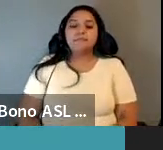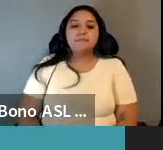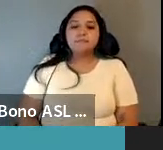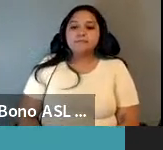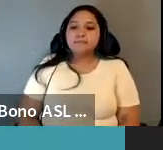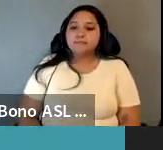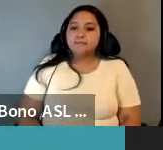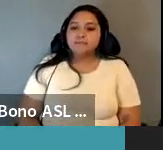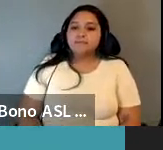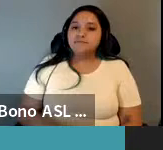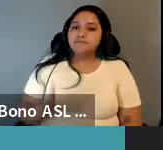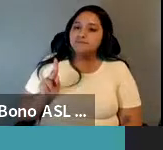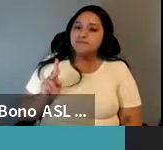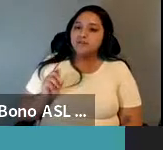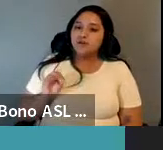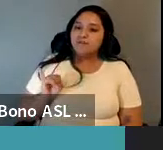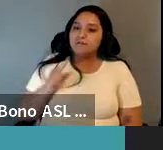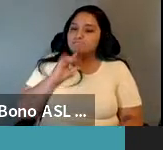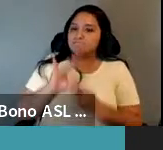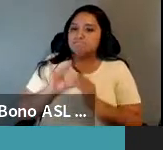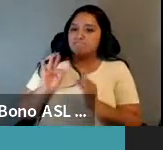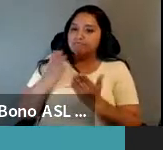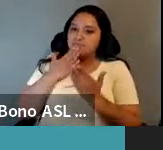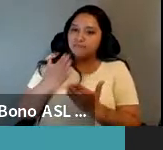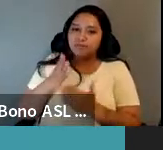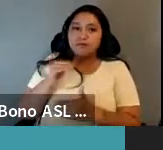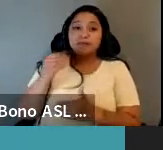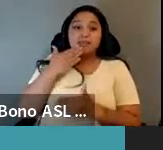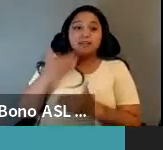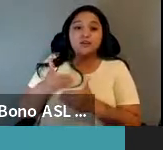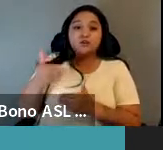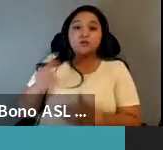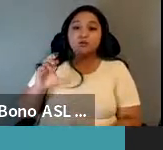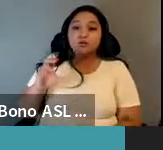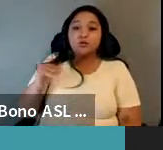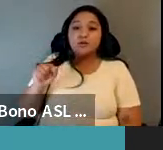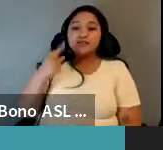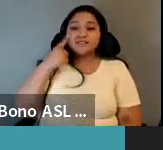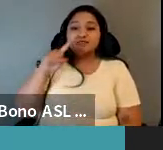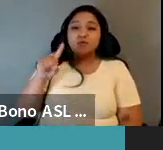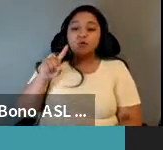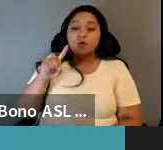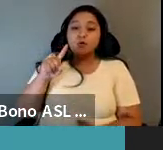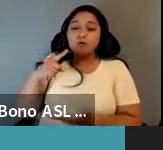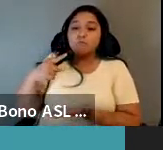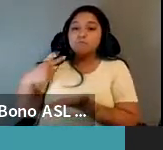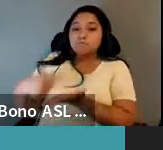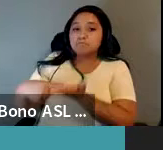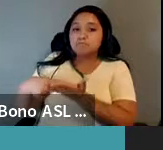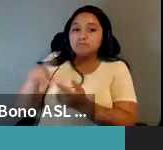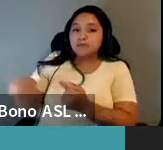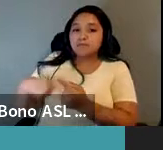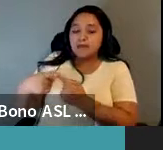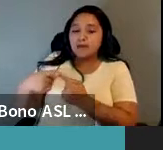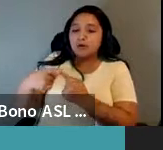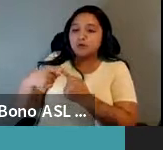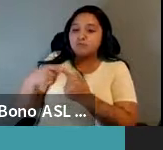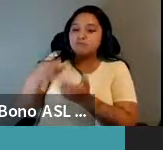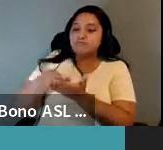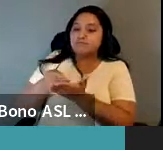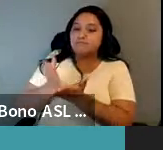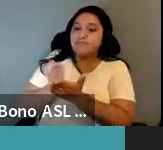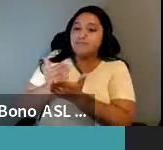Thank you, Isela. And thank you, Chris, for talking to us about your policy priorities and your budget